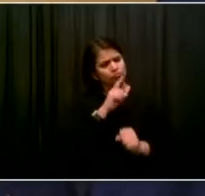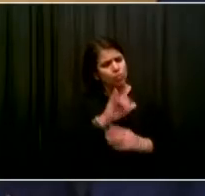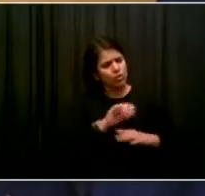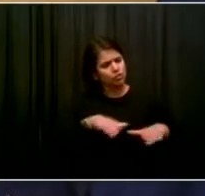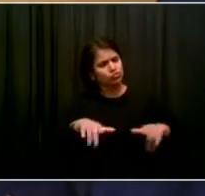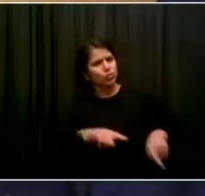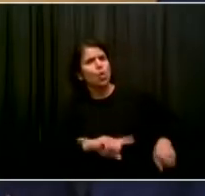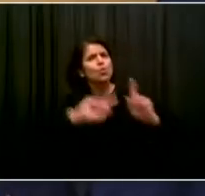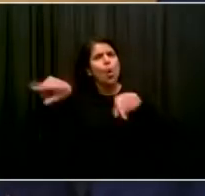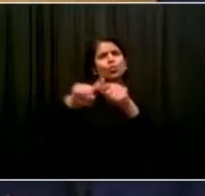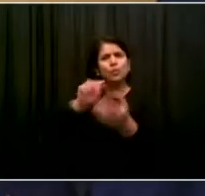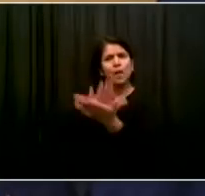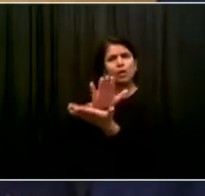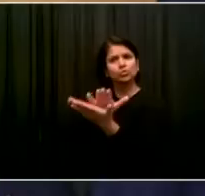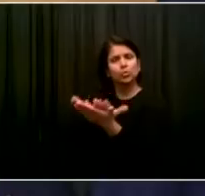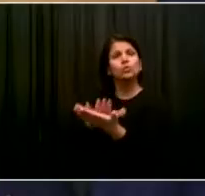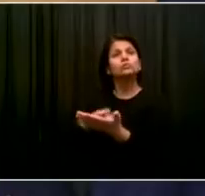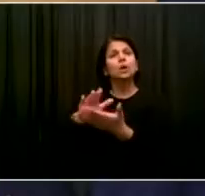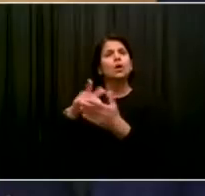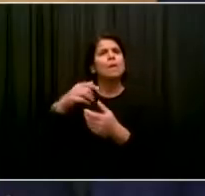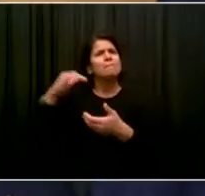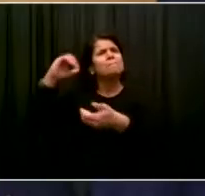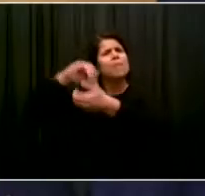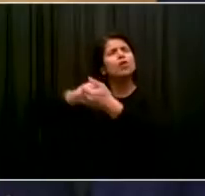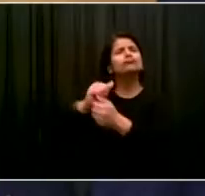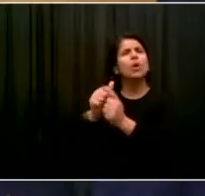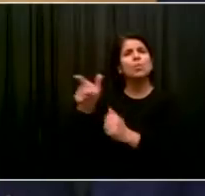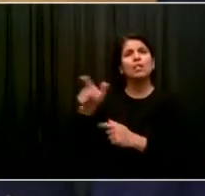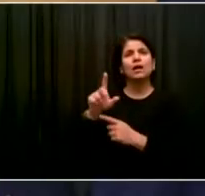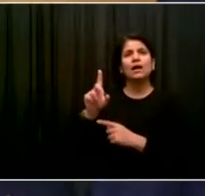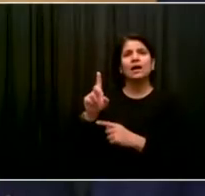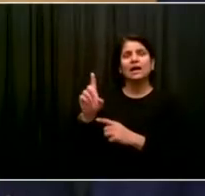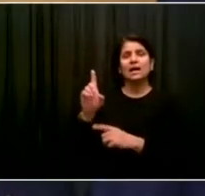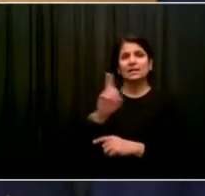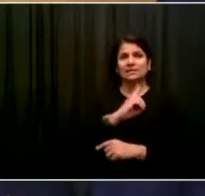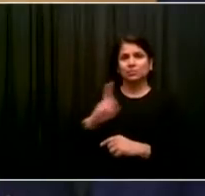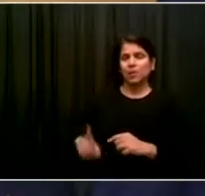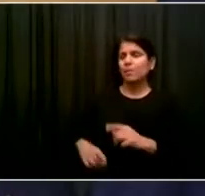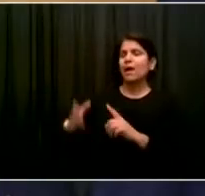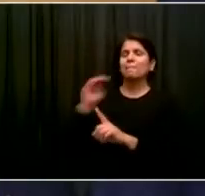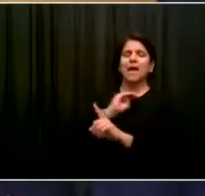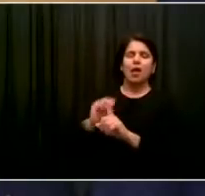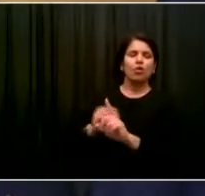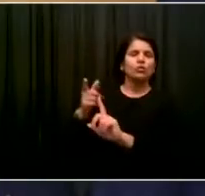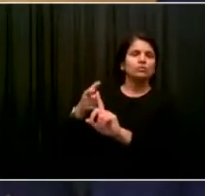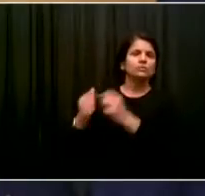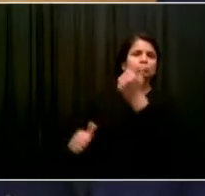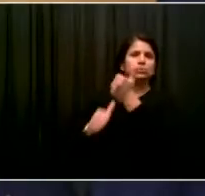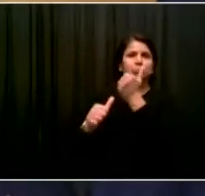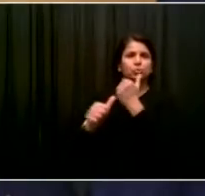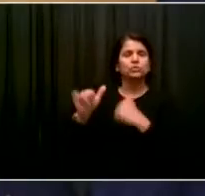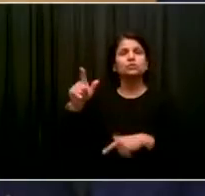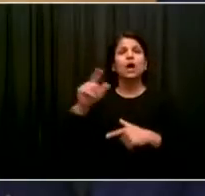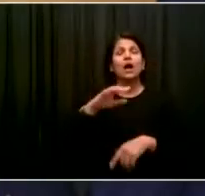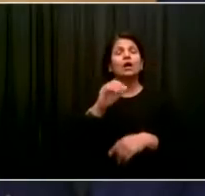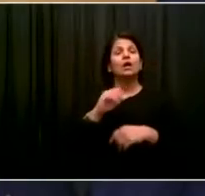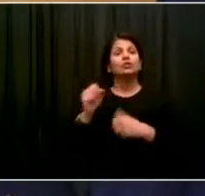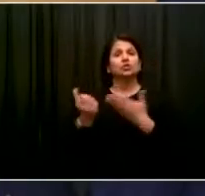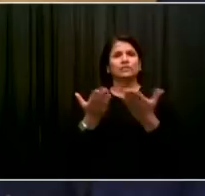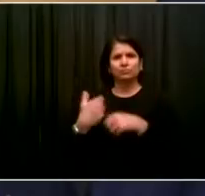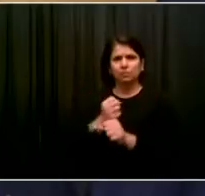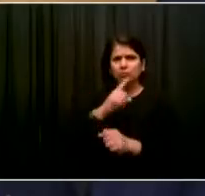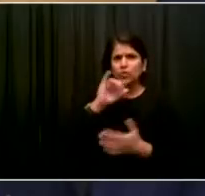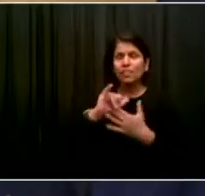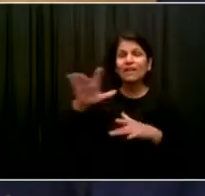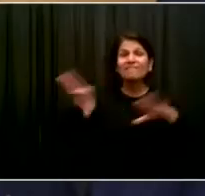partner with the Deputy Mayor of Health and Human Services to make sure that we're finding those children and